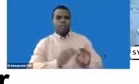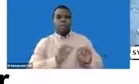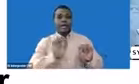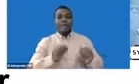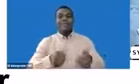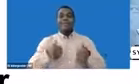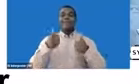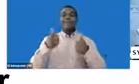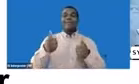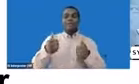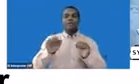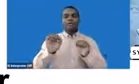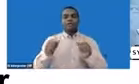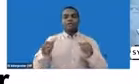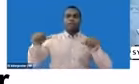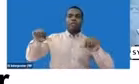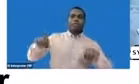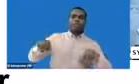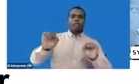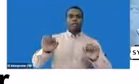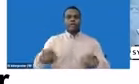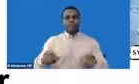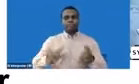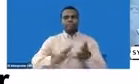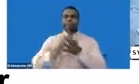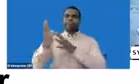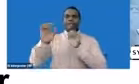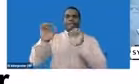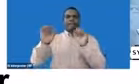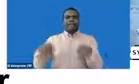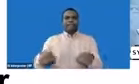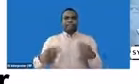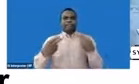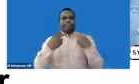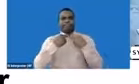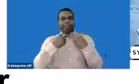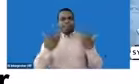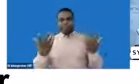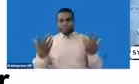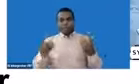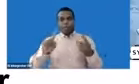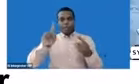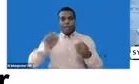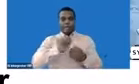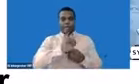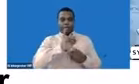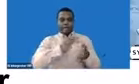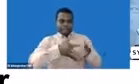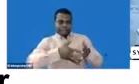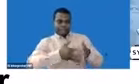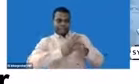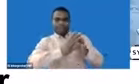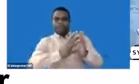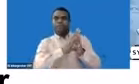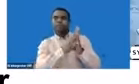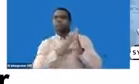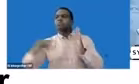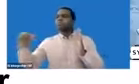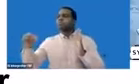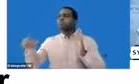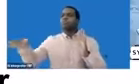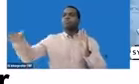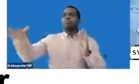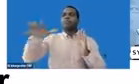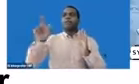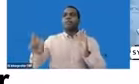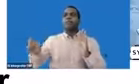respond to things, you will get the bias and the problems that we have already in society. So we can't trust AI completely.